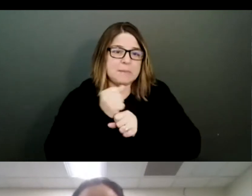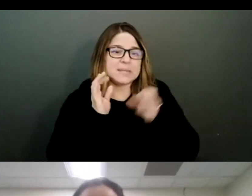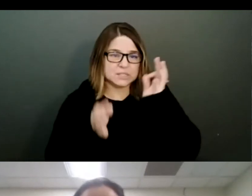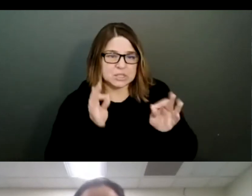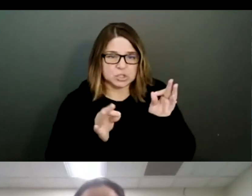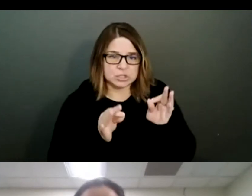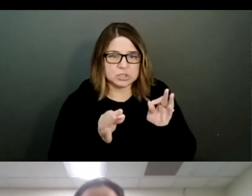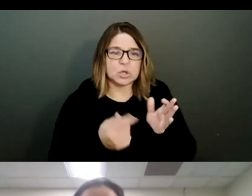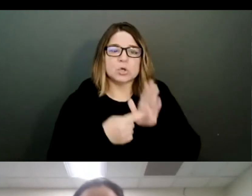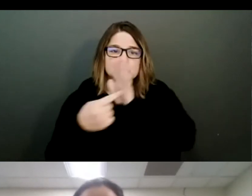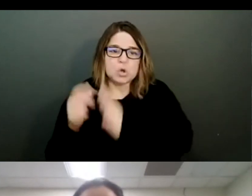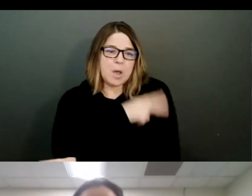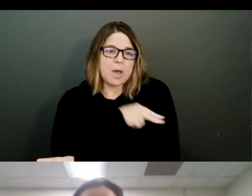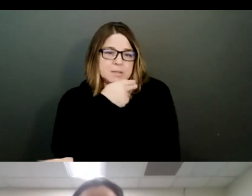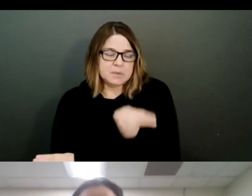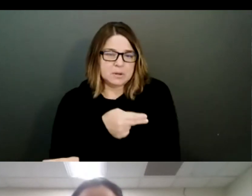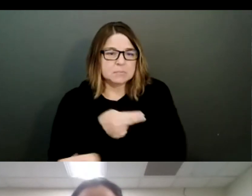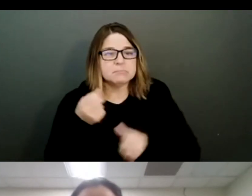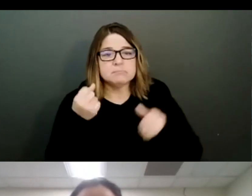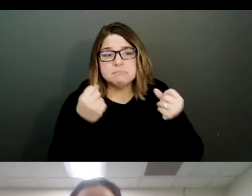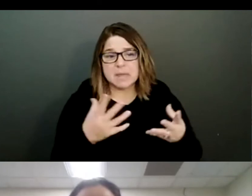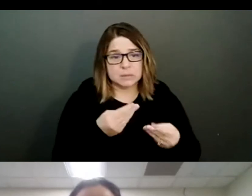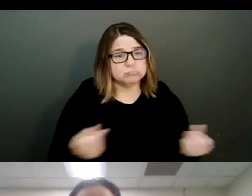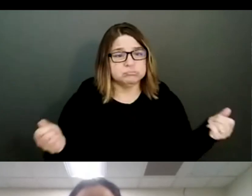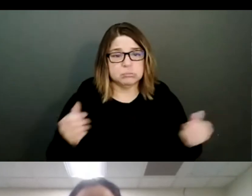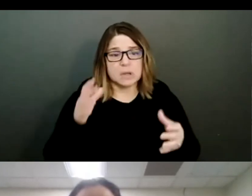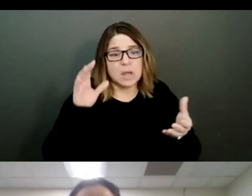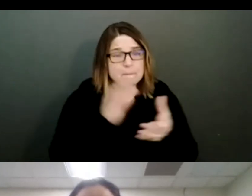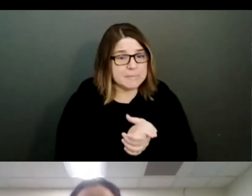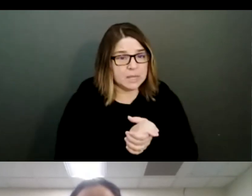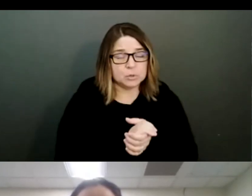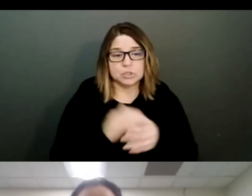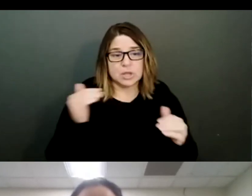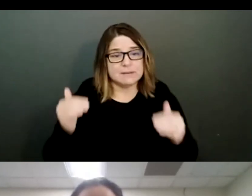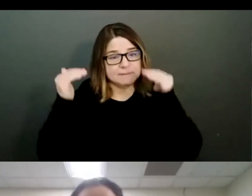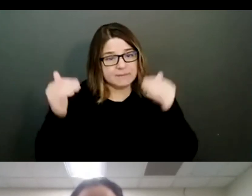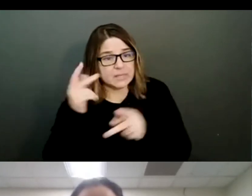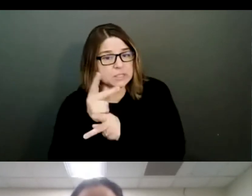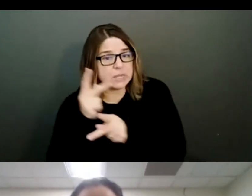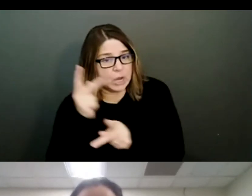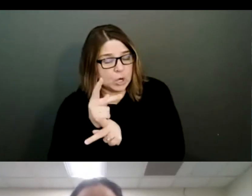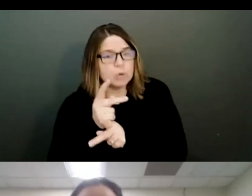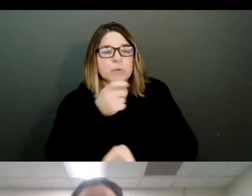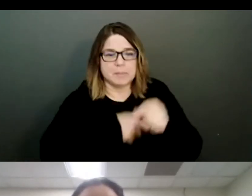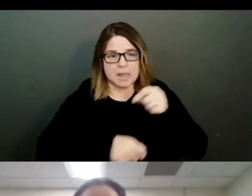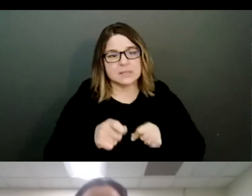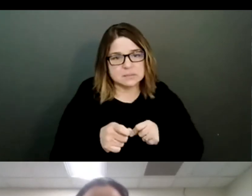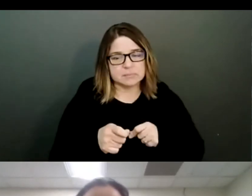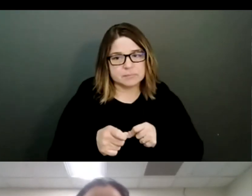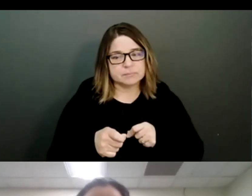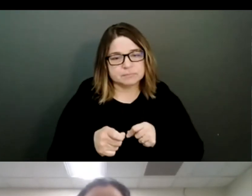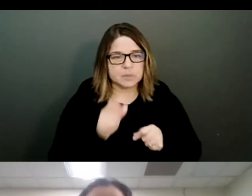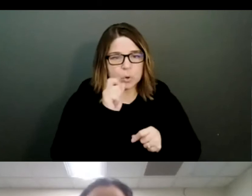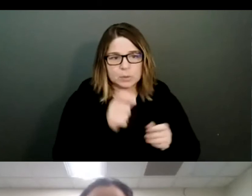lot of those have evaporated through marriage and have streamlined through things like the advanced care directive. So we've come a long way. We still